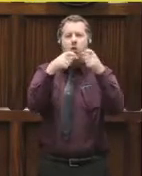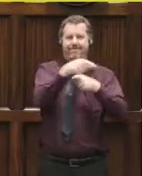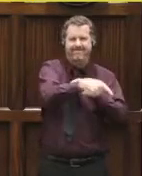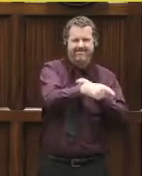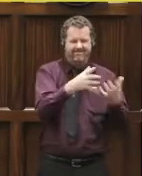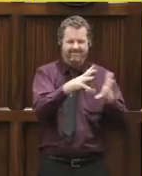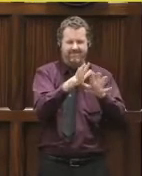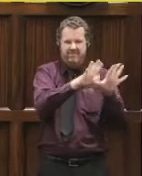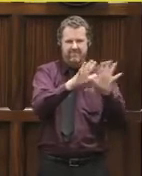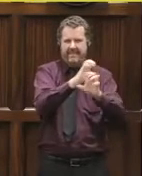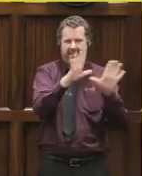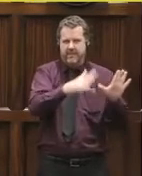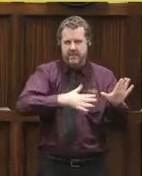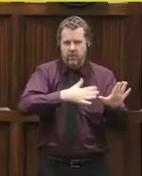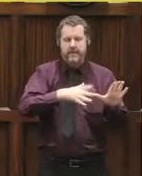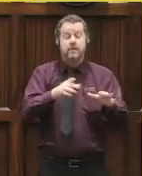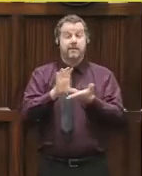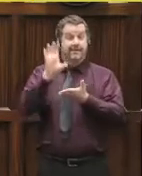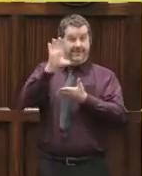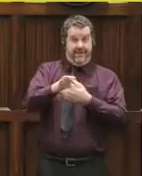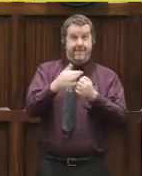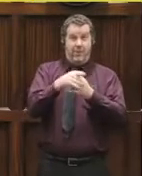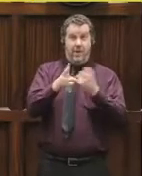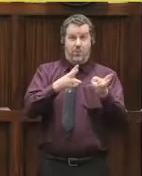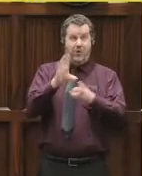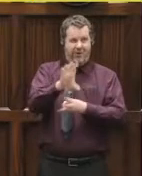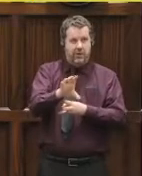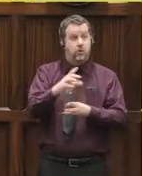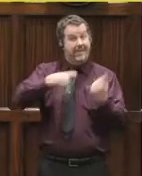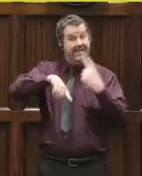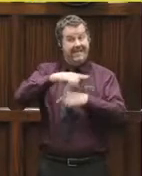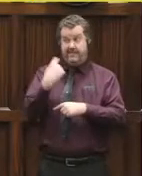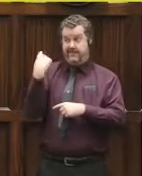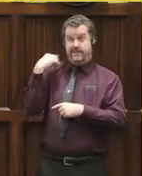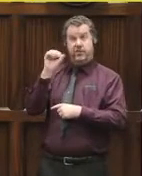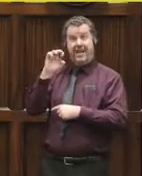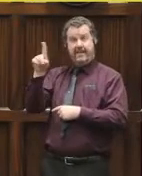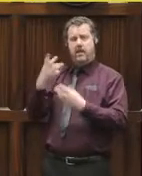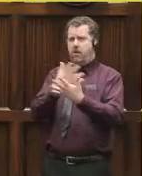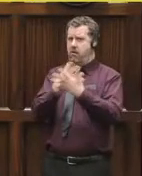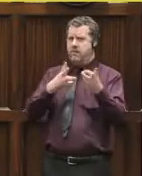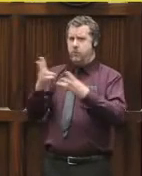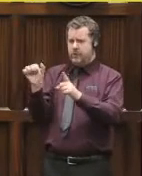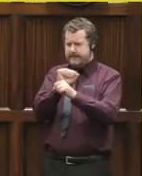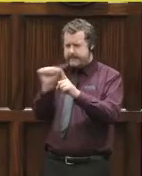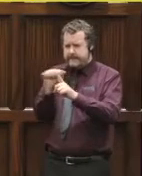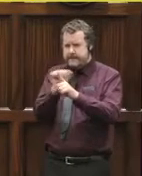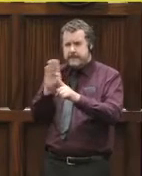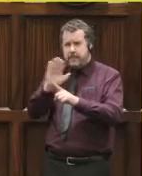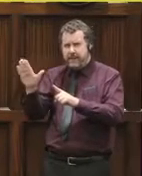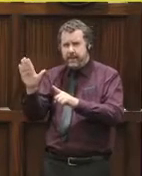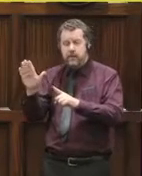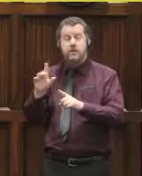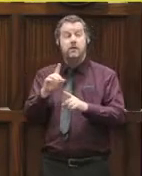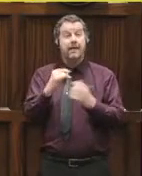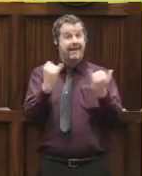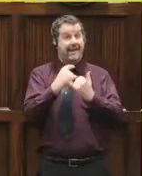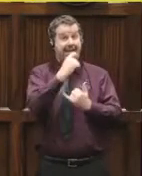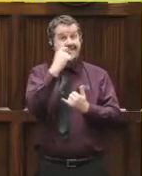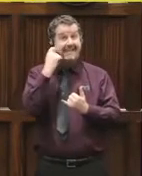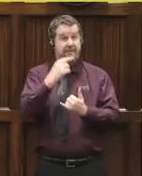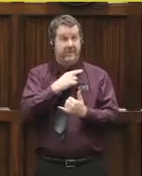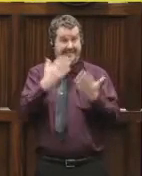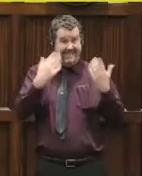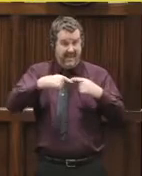work. We put a lot of work into improving the bill in the Seanad, and as I've said, we had very few amendments